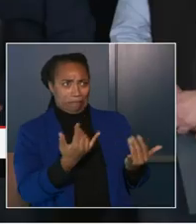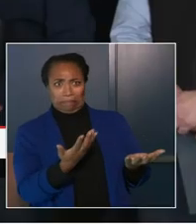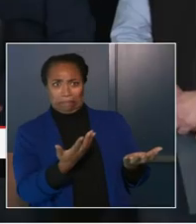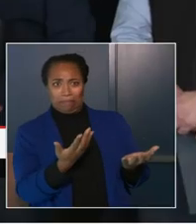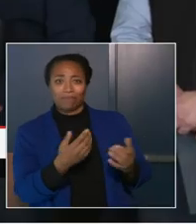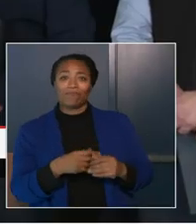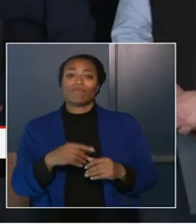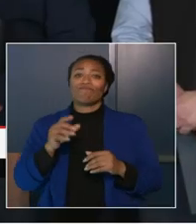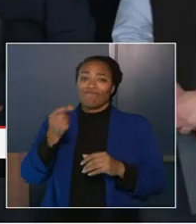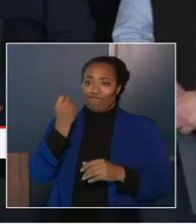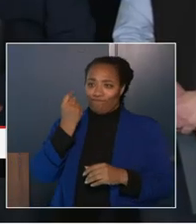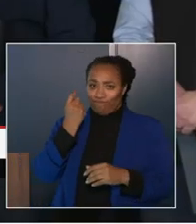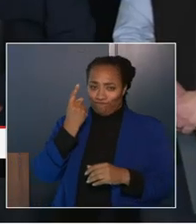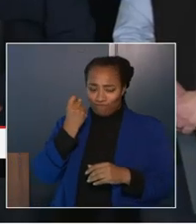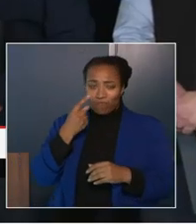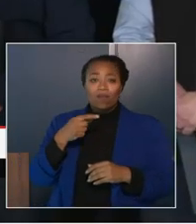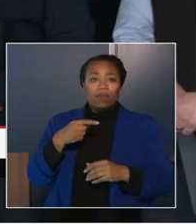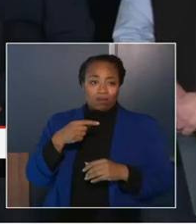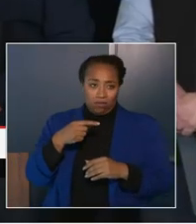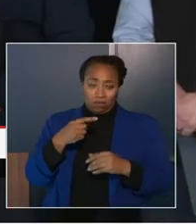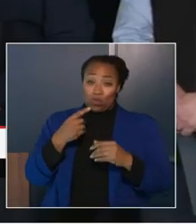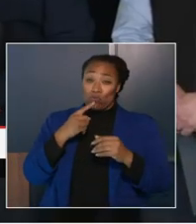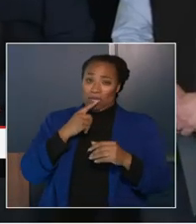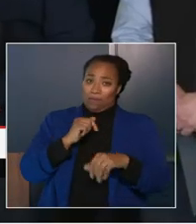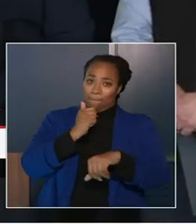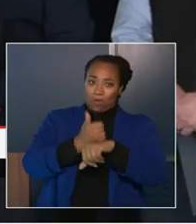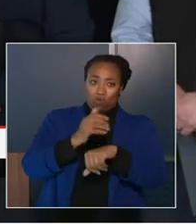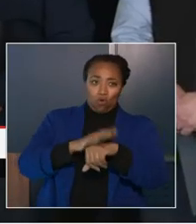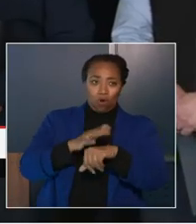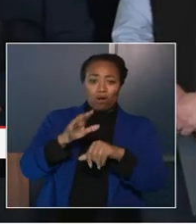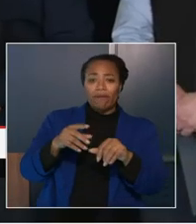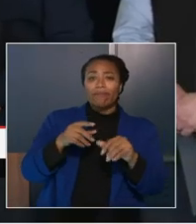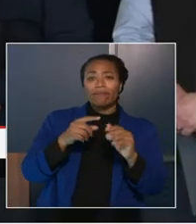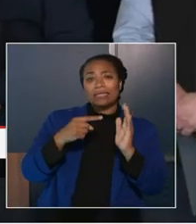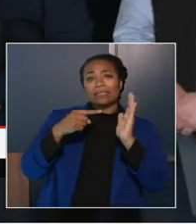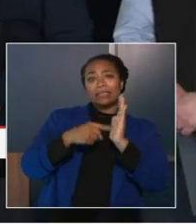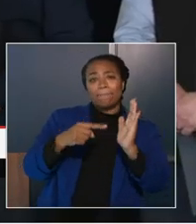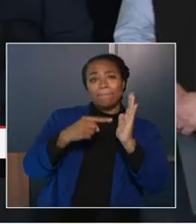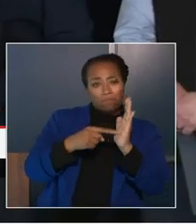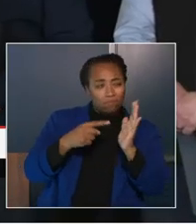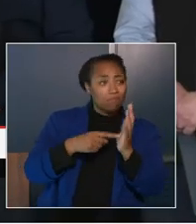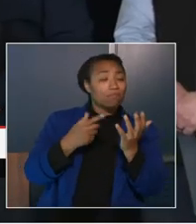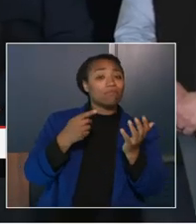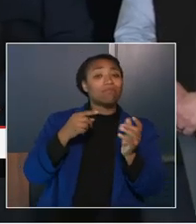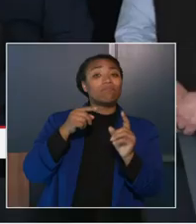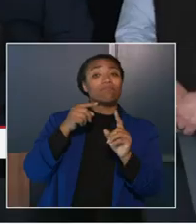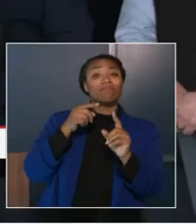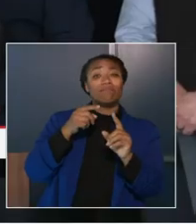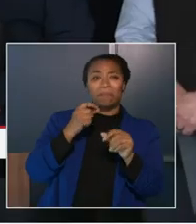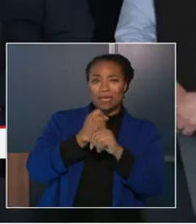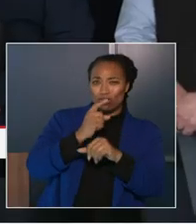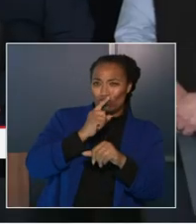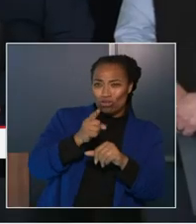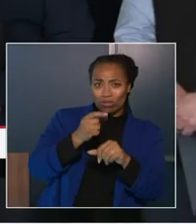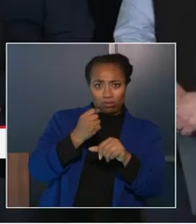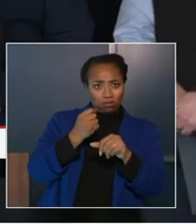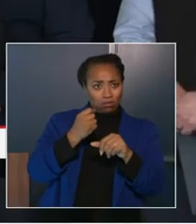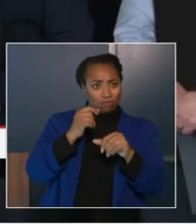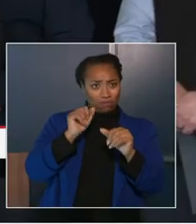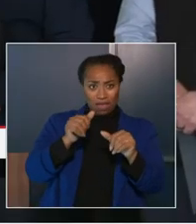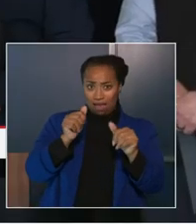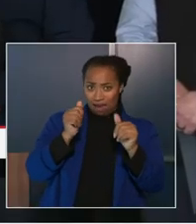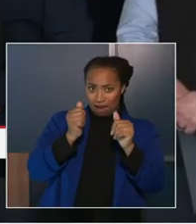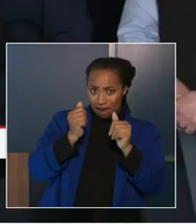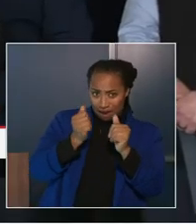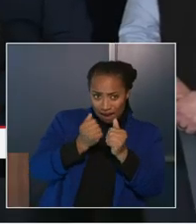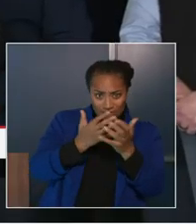of our city and their safety. And so we make every effort to be open for our schools, for